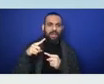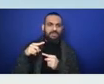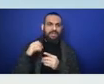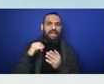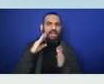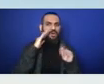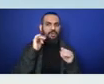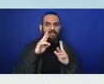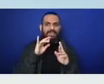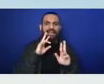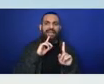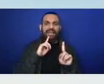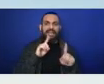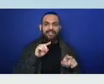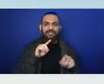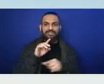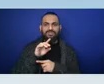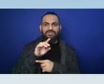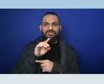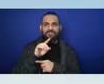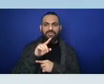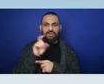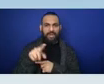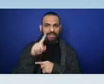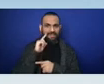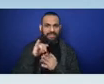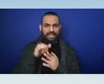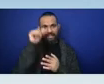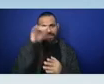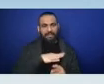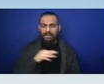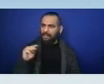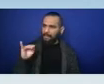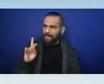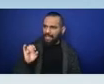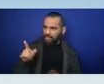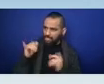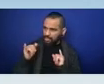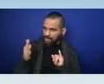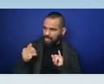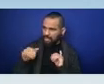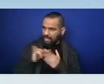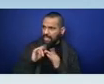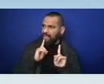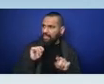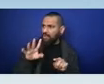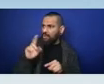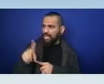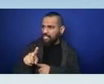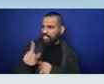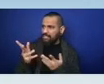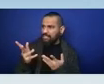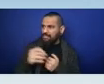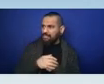applied for an EIDL loan. They can only apply once. They cannot apply the second time